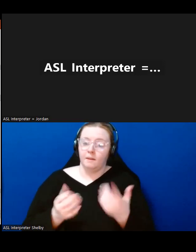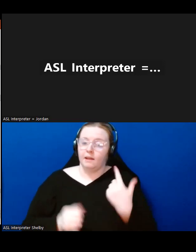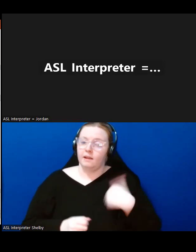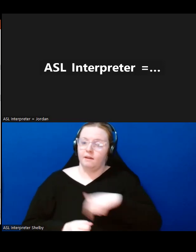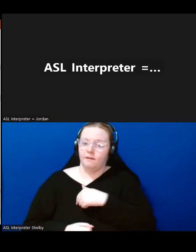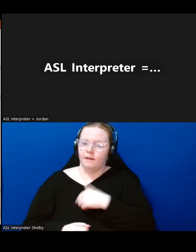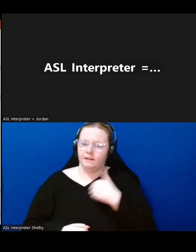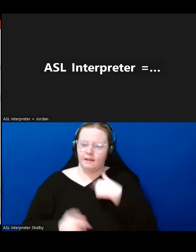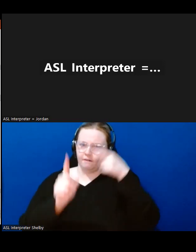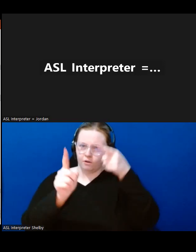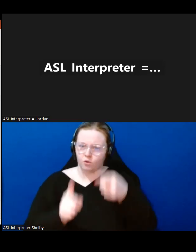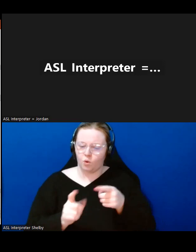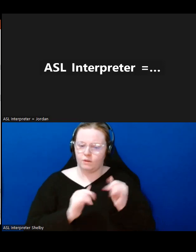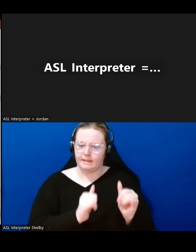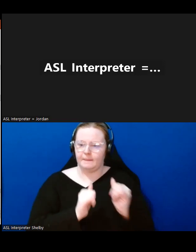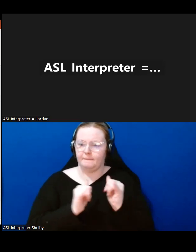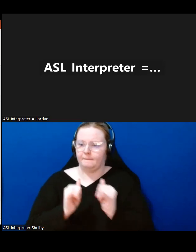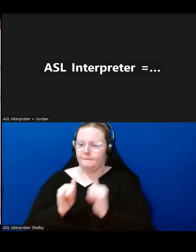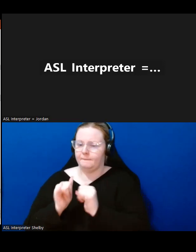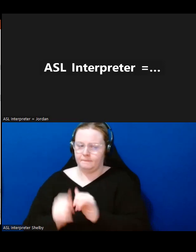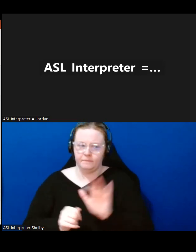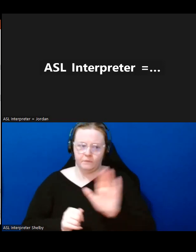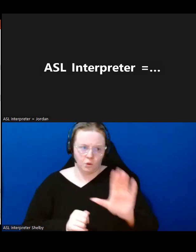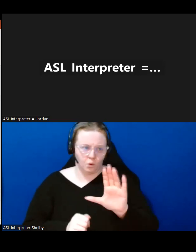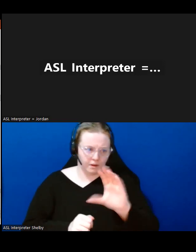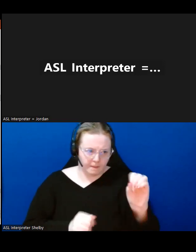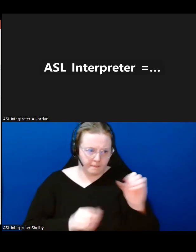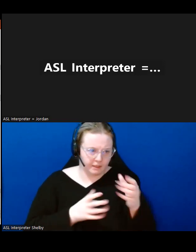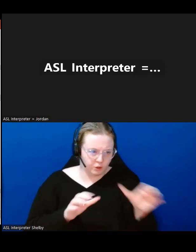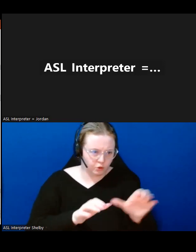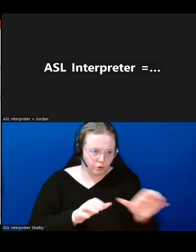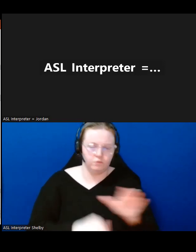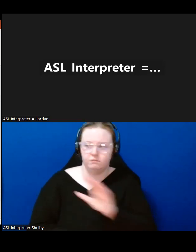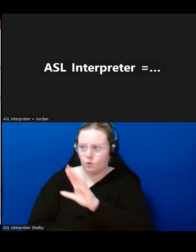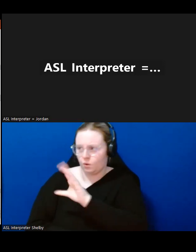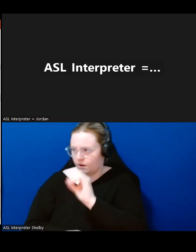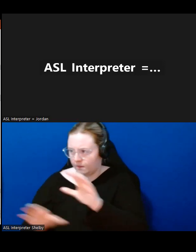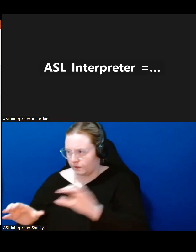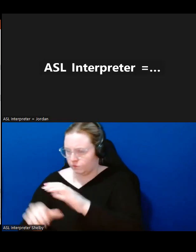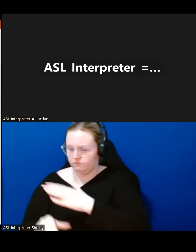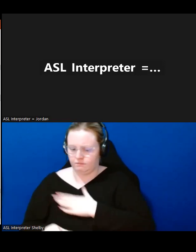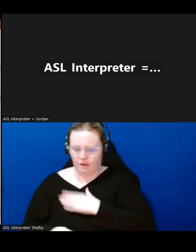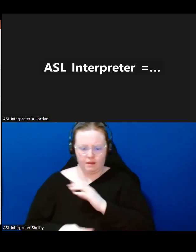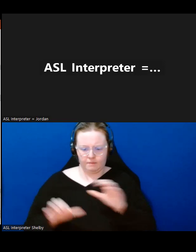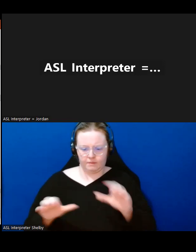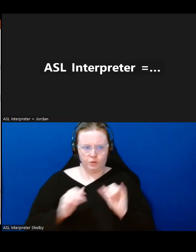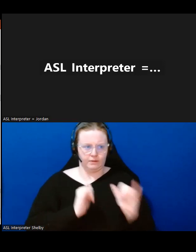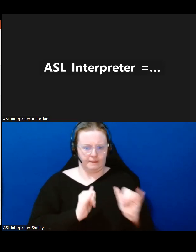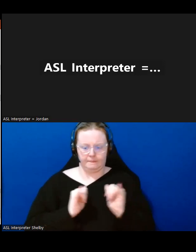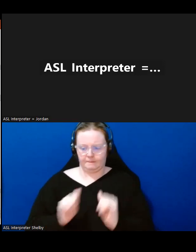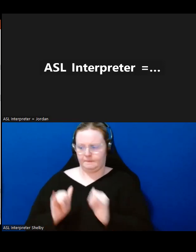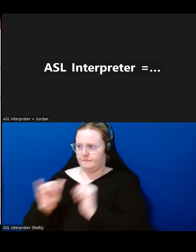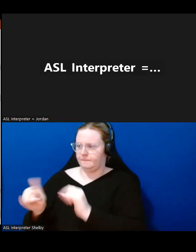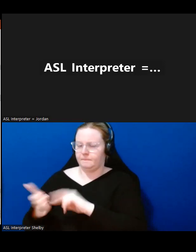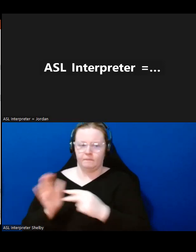our communities and are doing similar things. So it sometimes makes sense to connect with another group or organization in